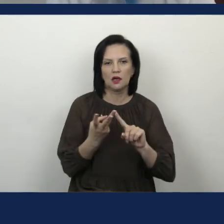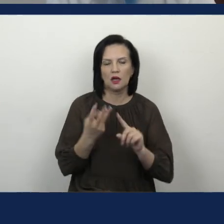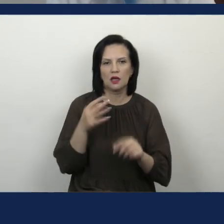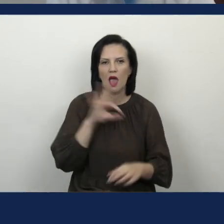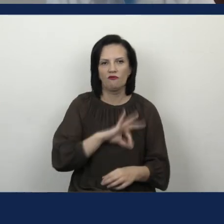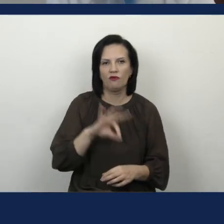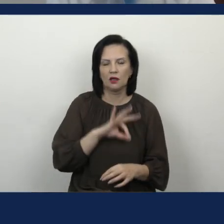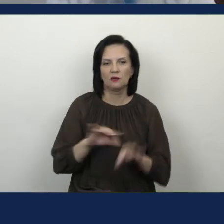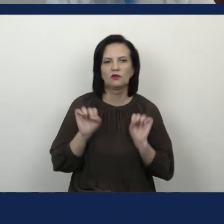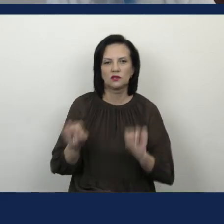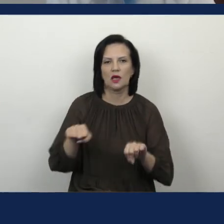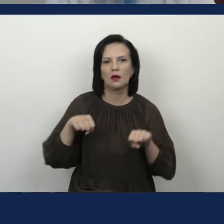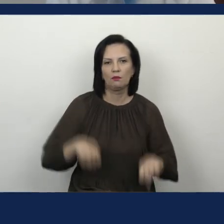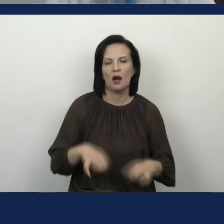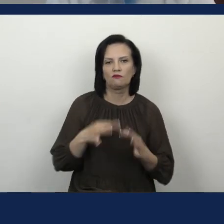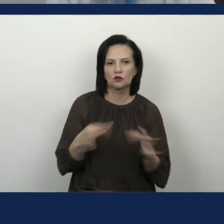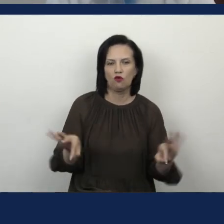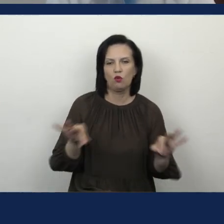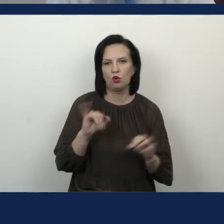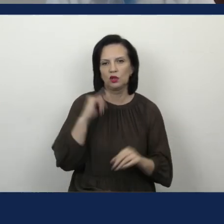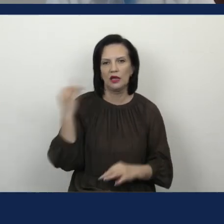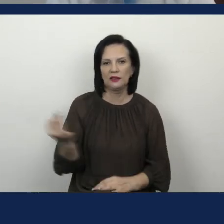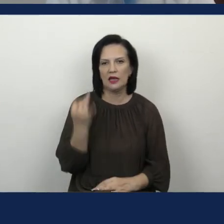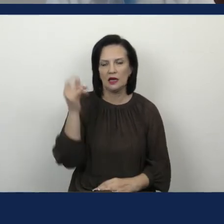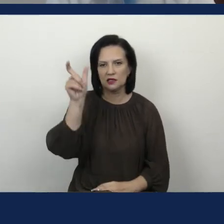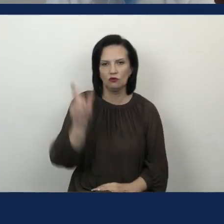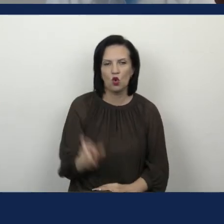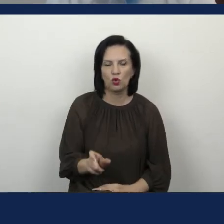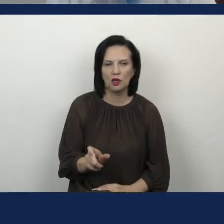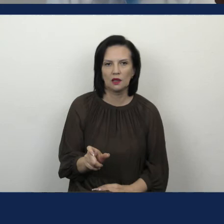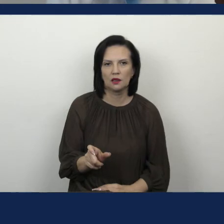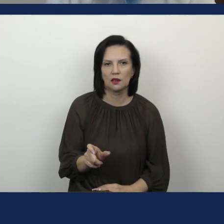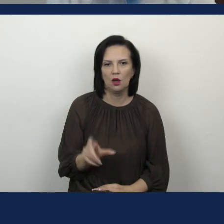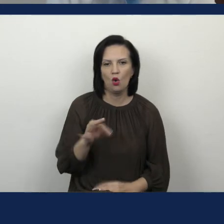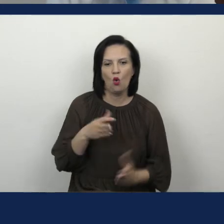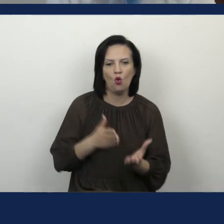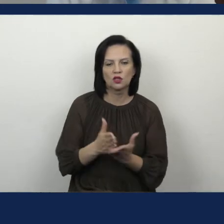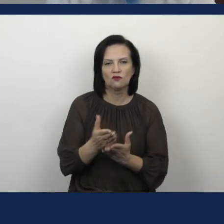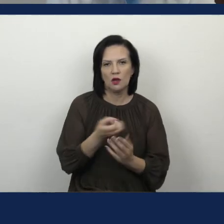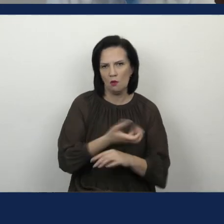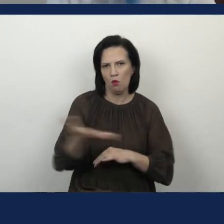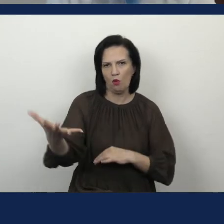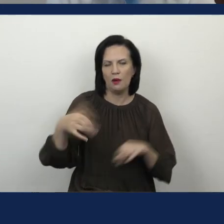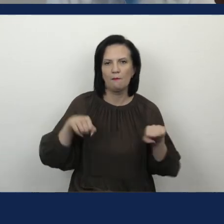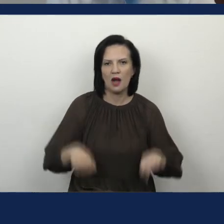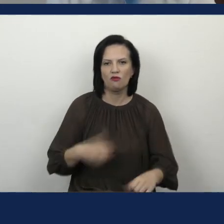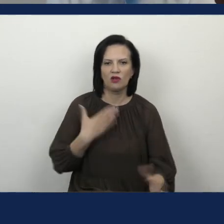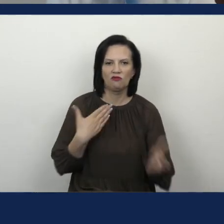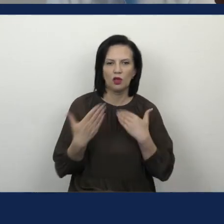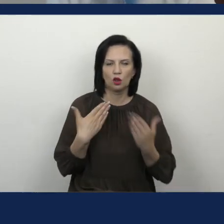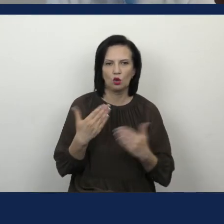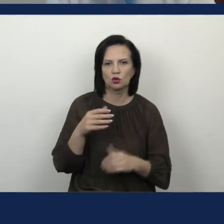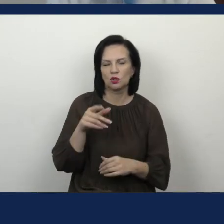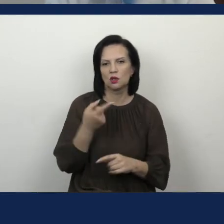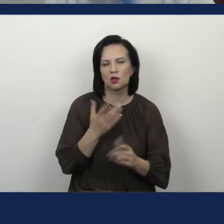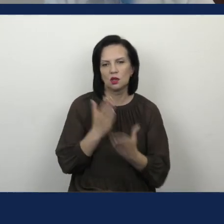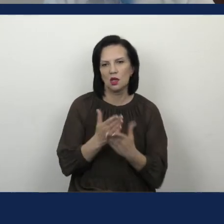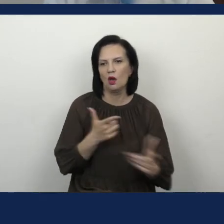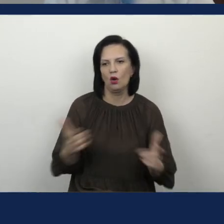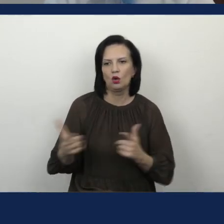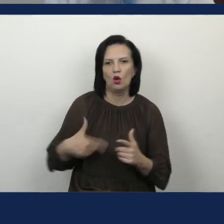management. And third, effective protection of the rights, freedoms, and interests of a person in the area of public